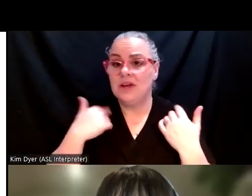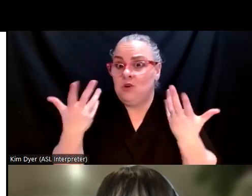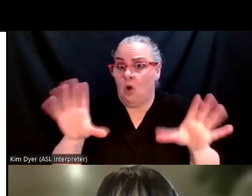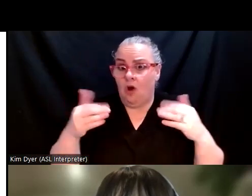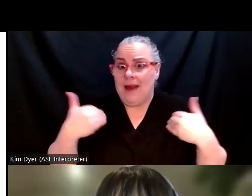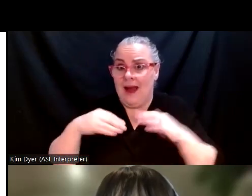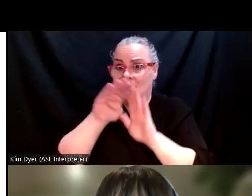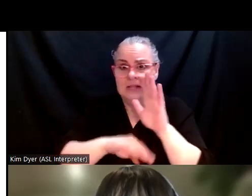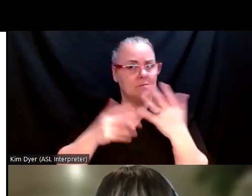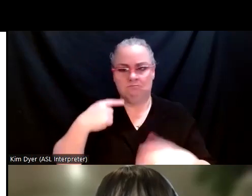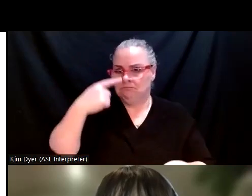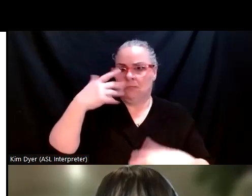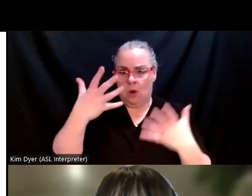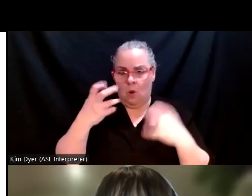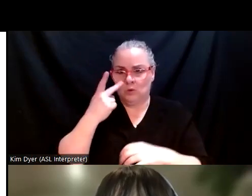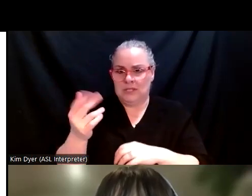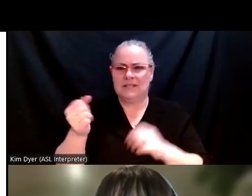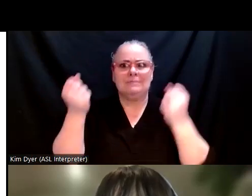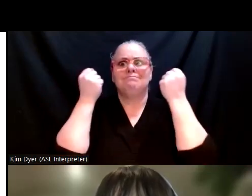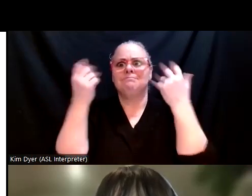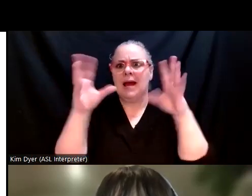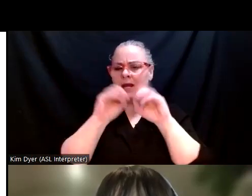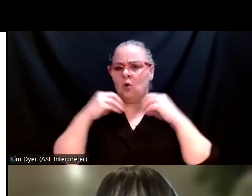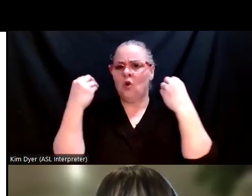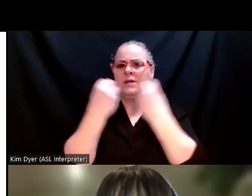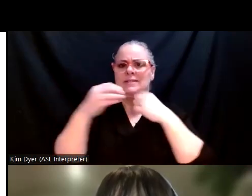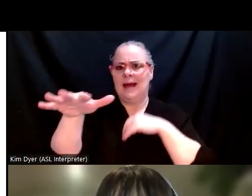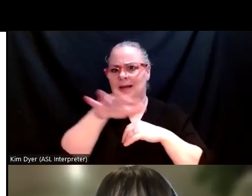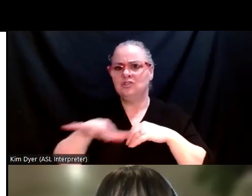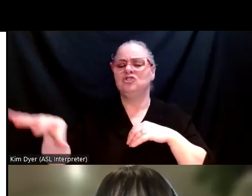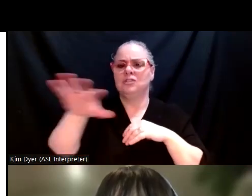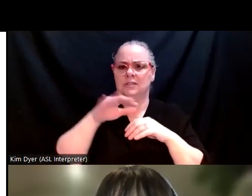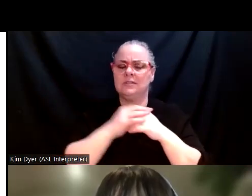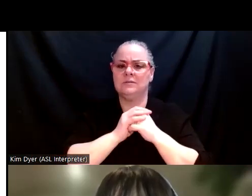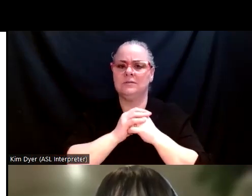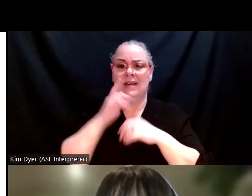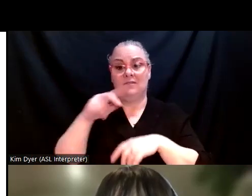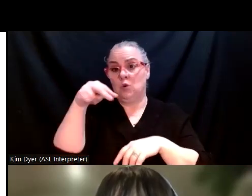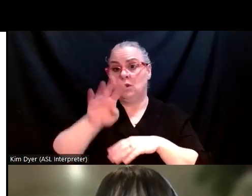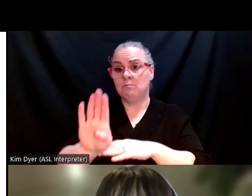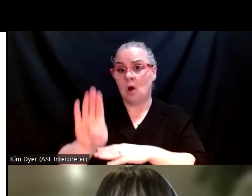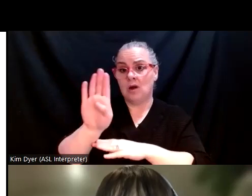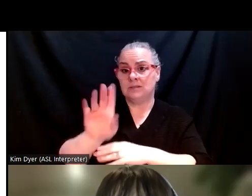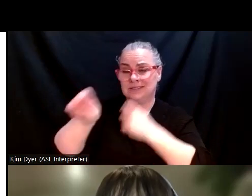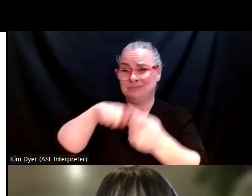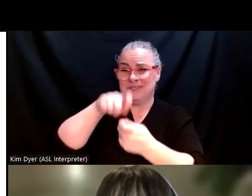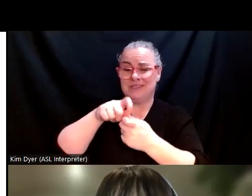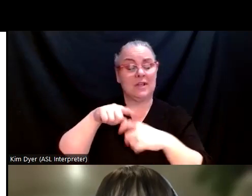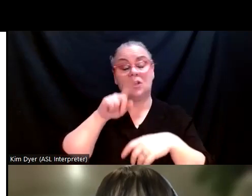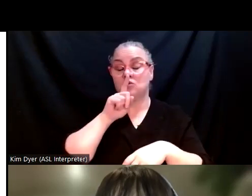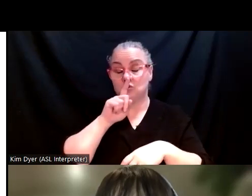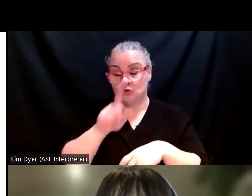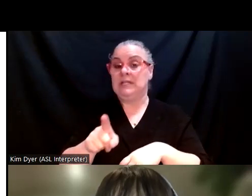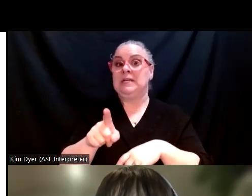now, there are so many more organizations, at least when you look in Boston, that are critically